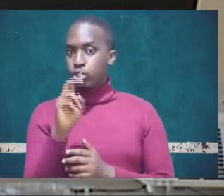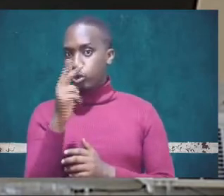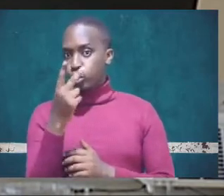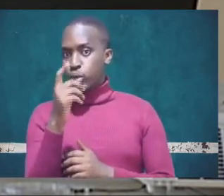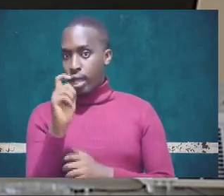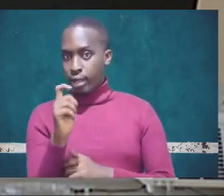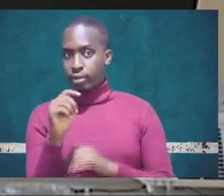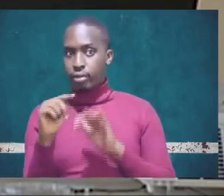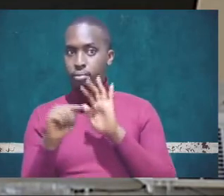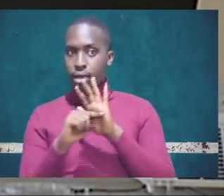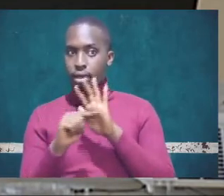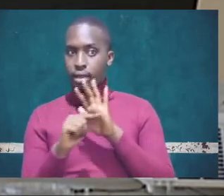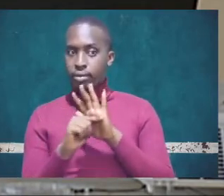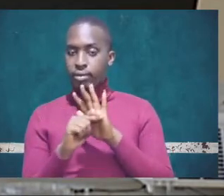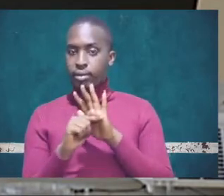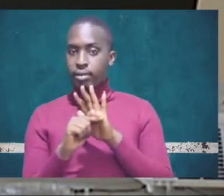2x